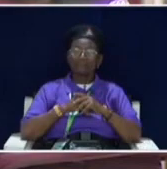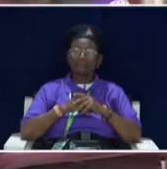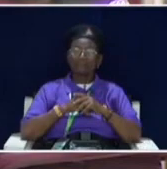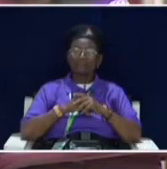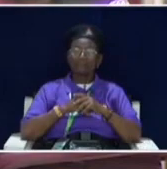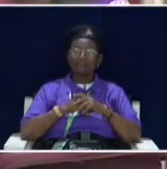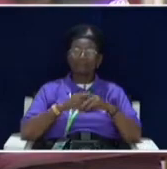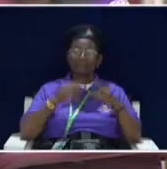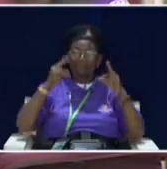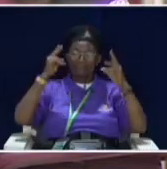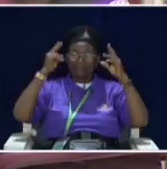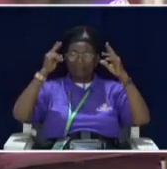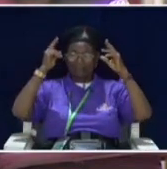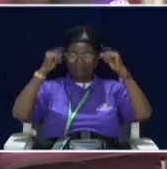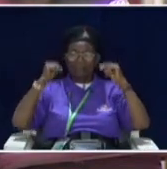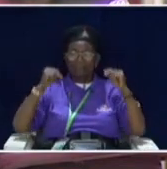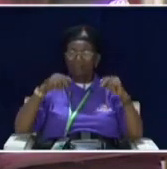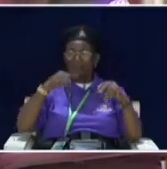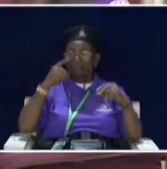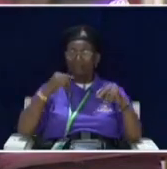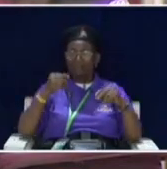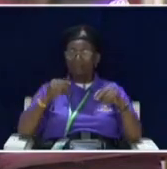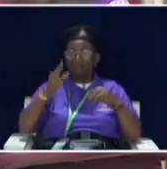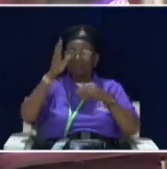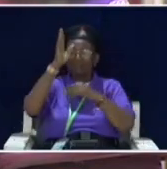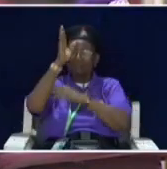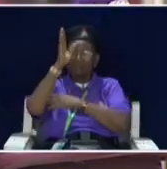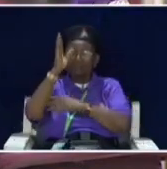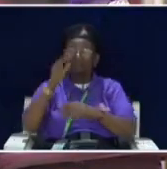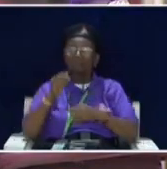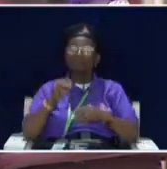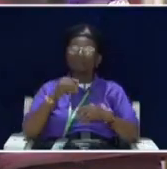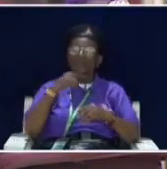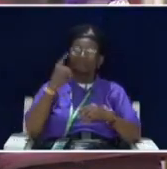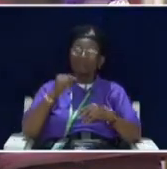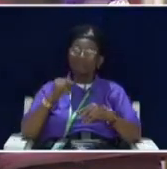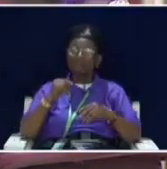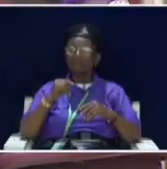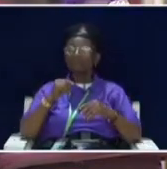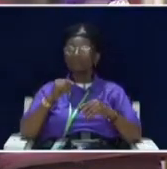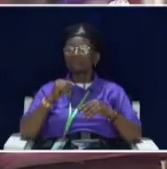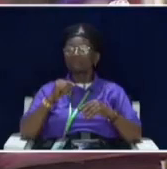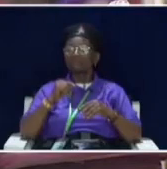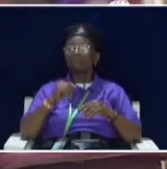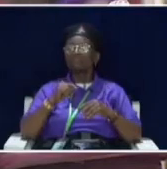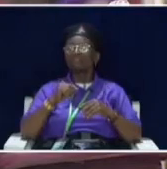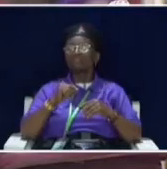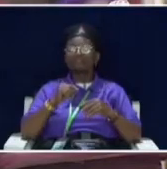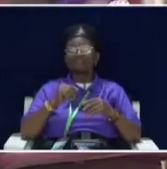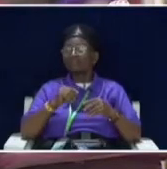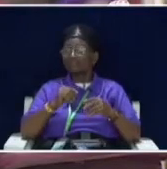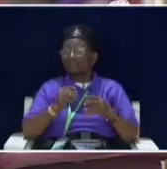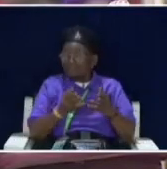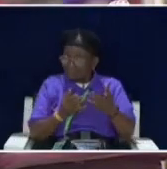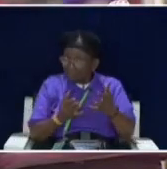Moses said to them, just stand still and see the salvation of the Lord.